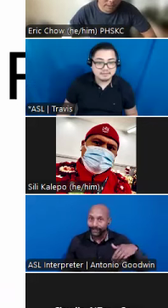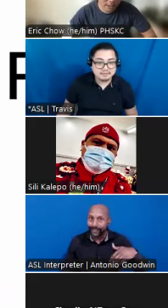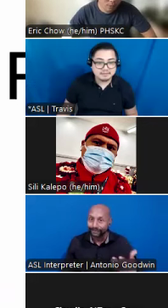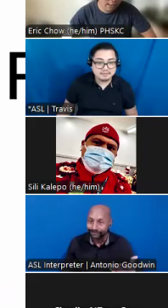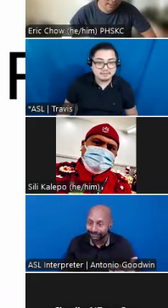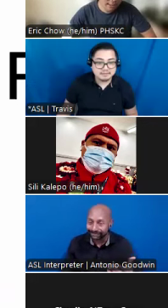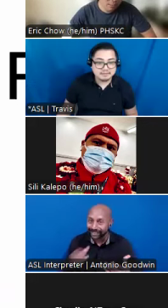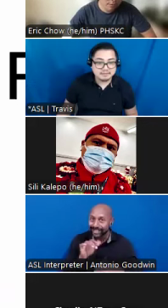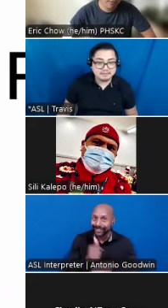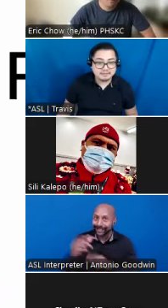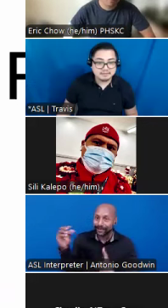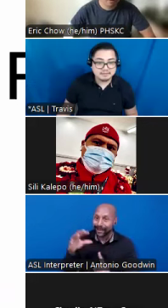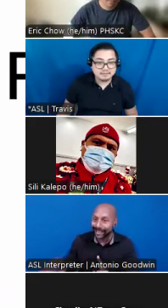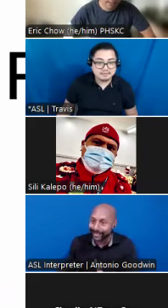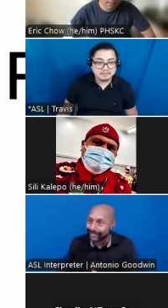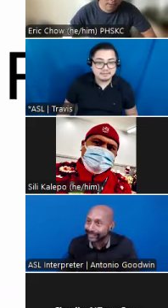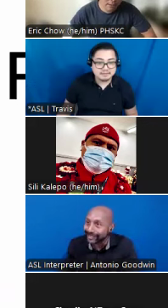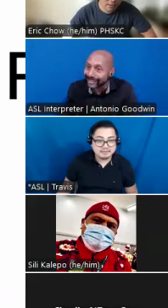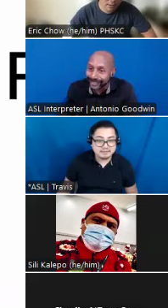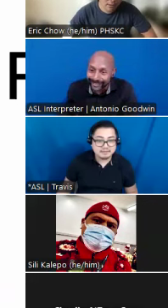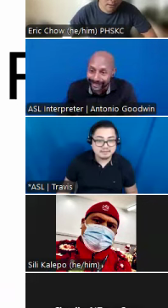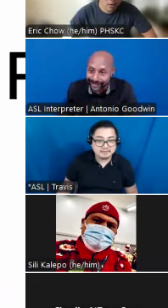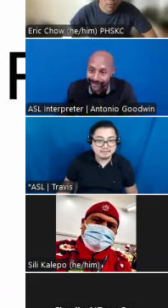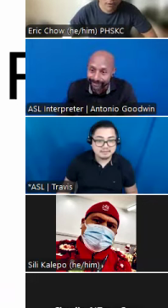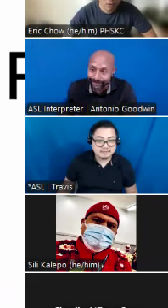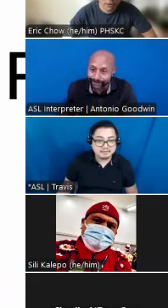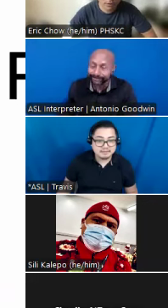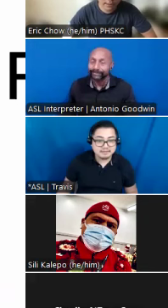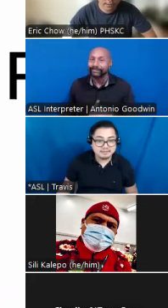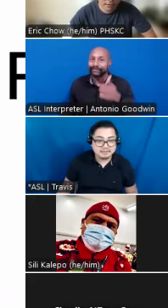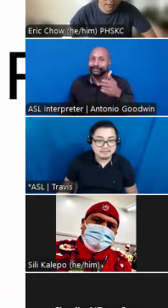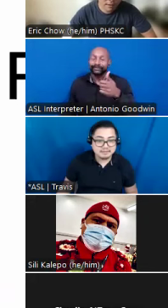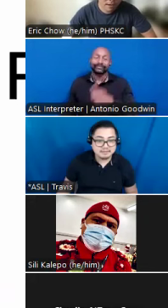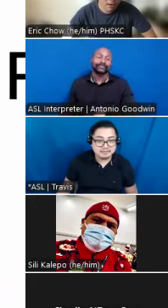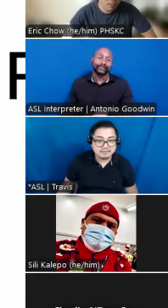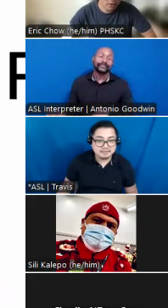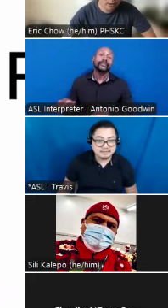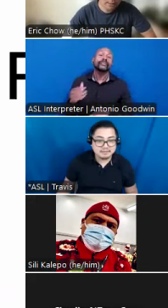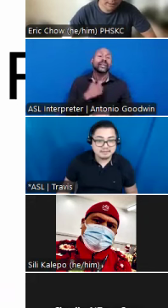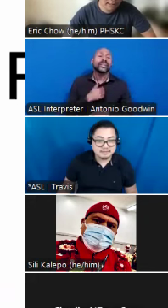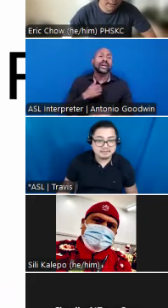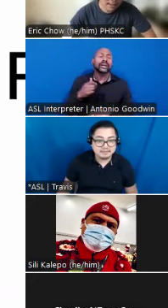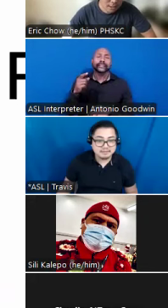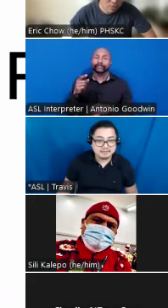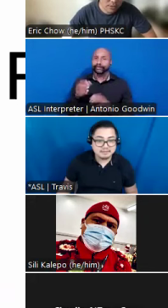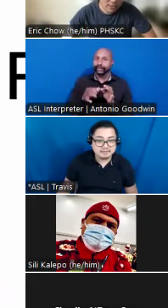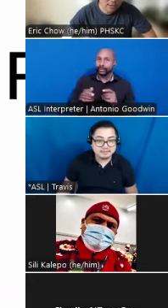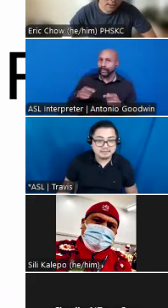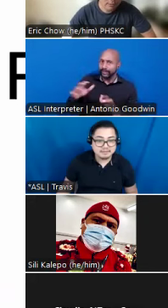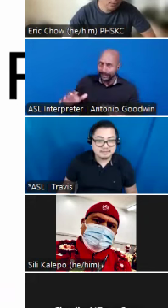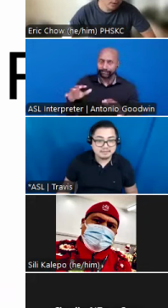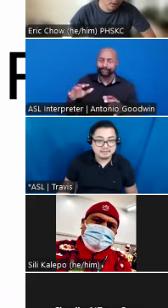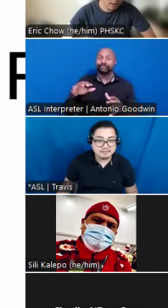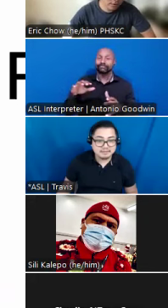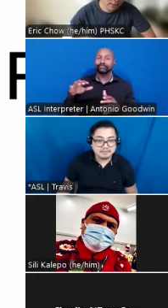predictable way that we had seen before the pandemic. Over the course of the year, we started to see increases